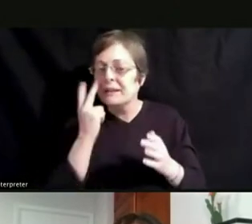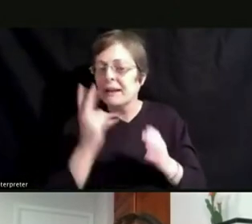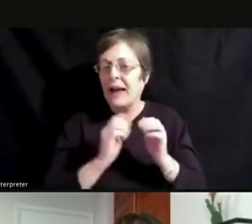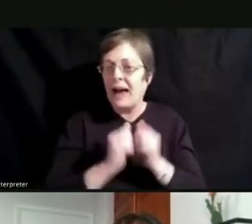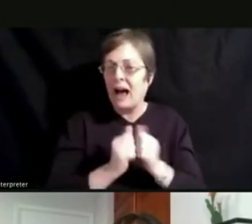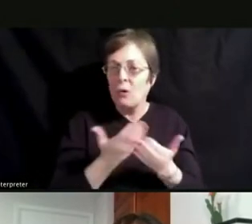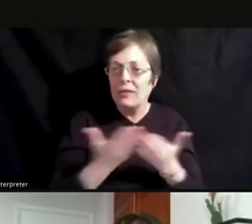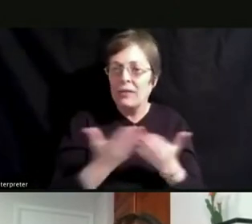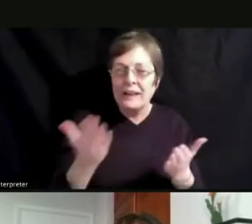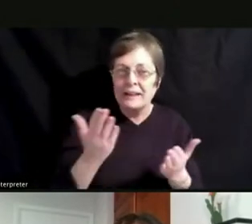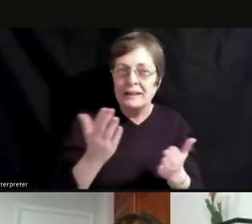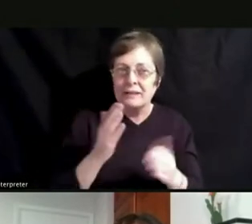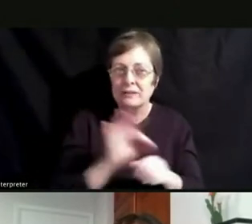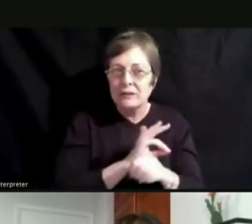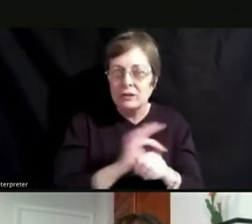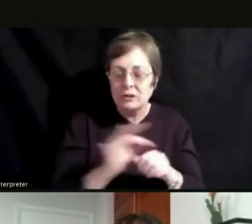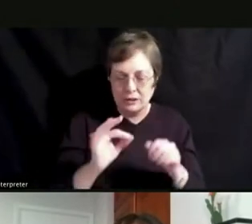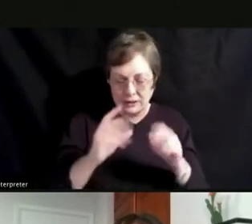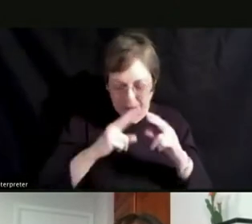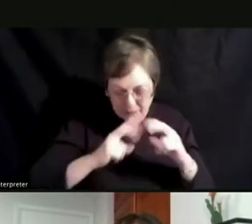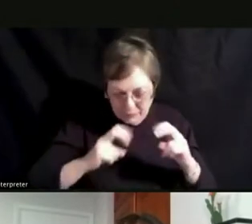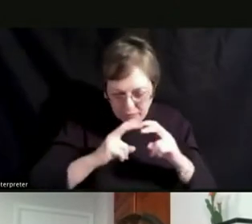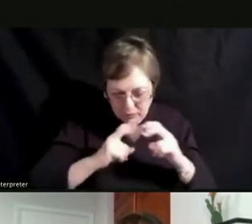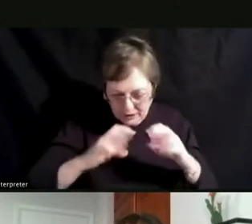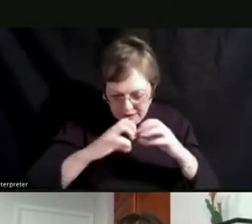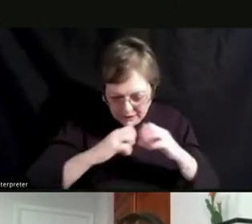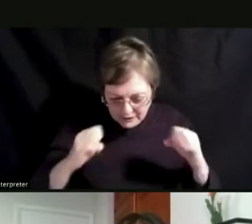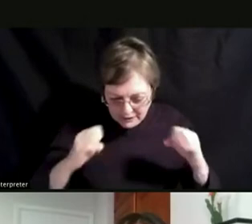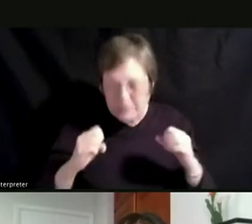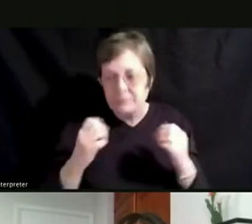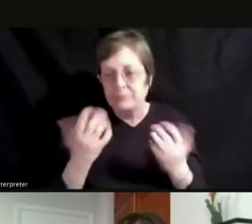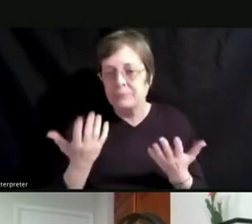things would work and pull them apart and see if they would go back together.